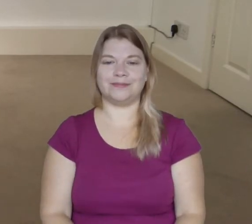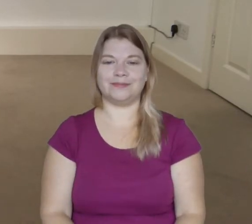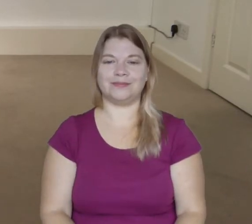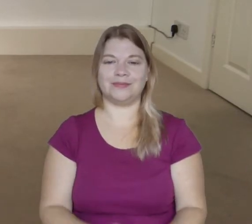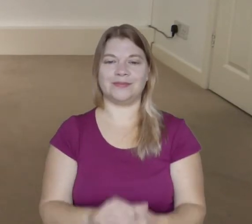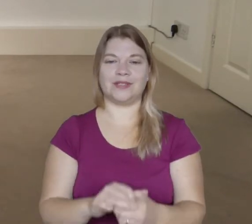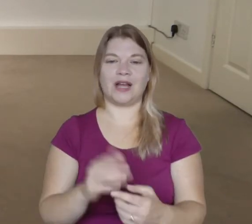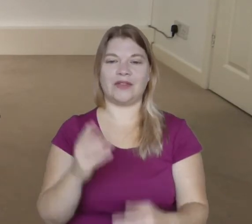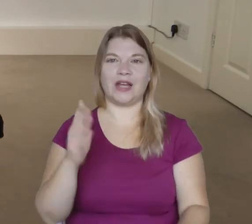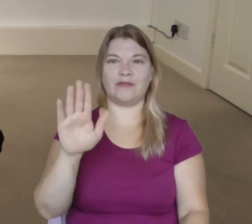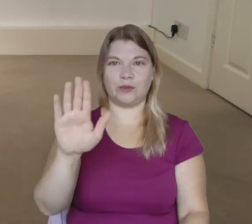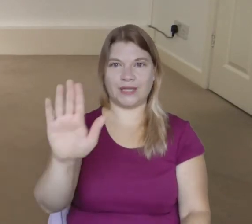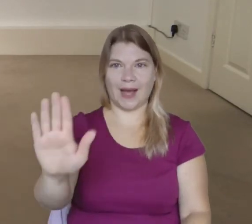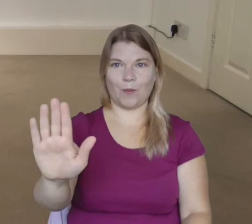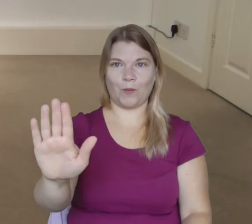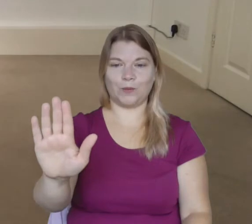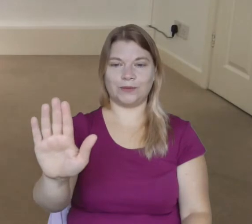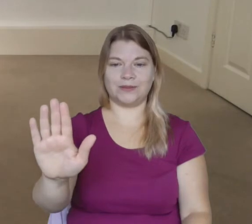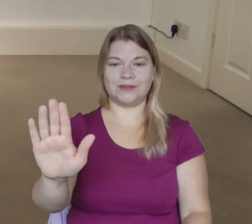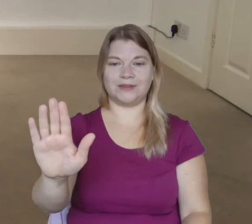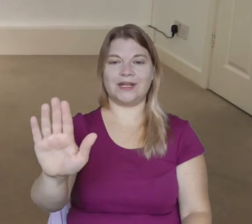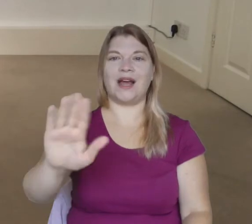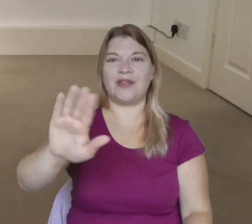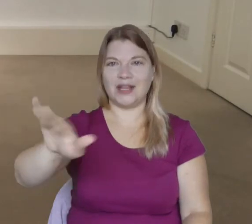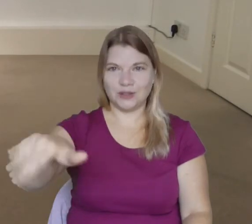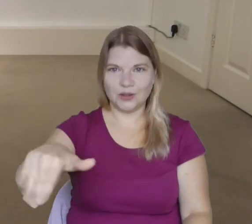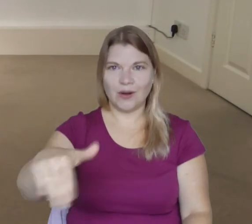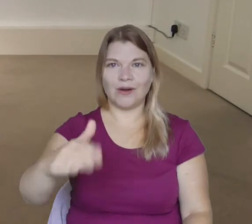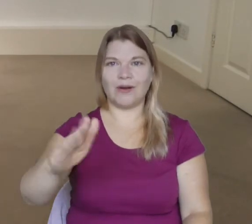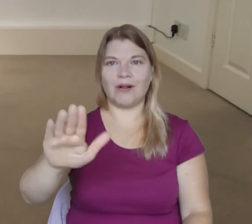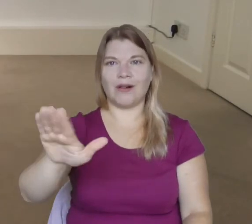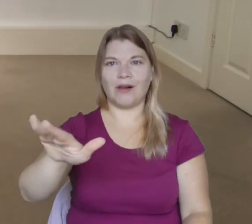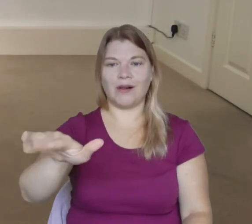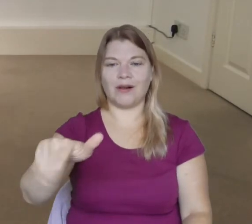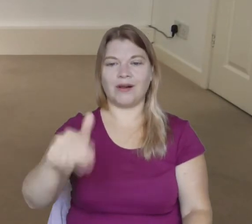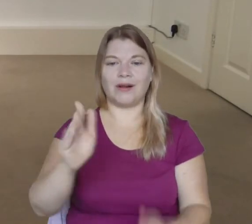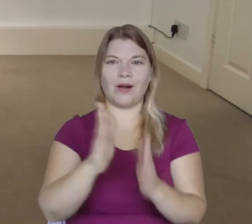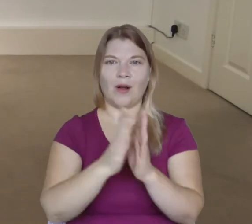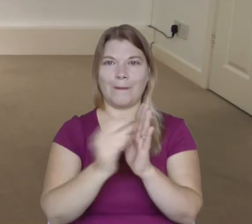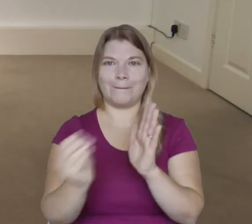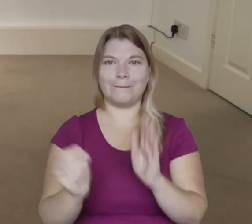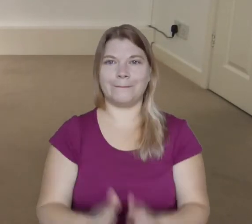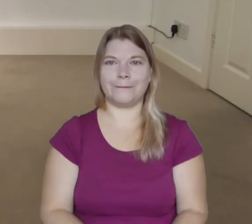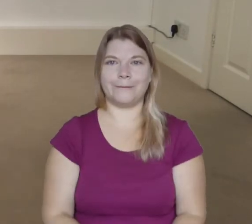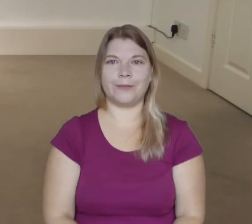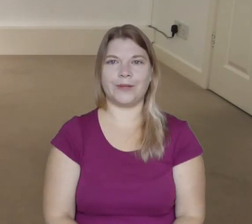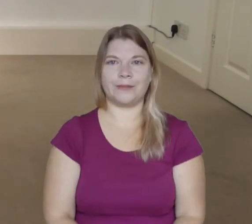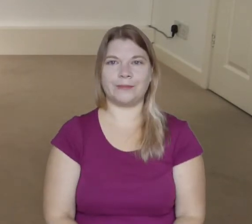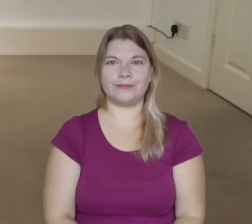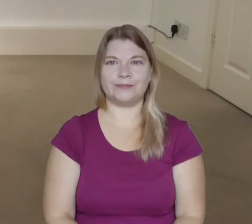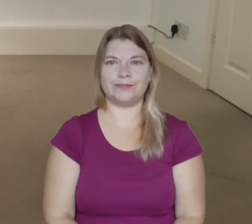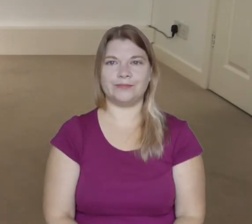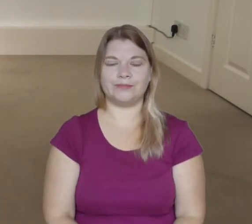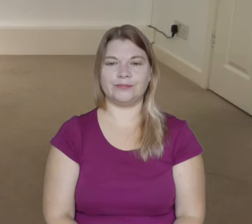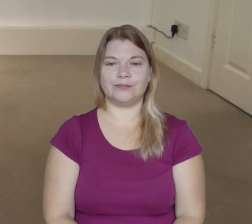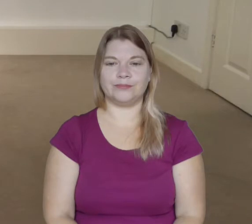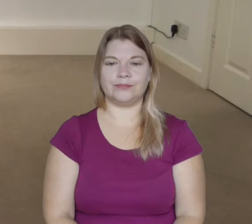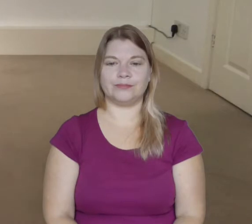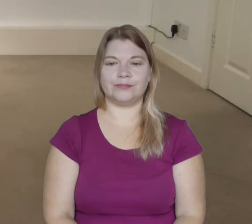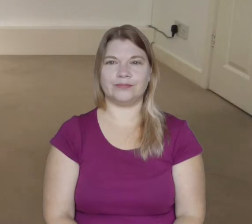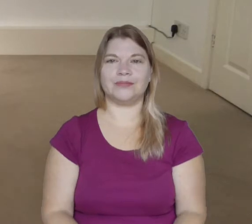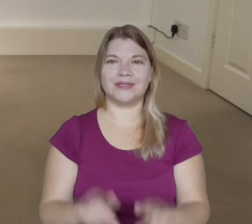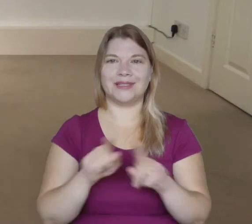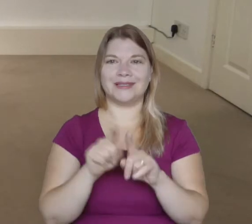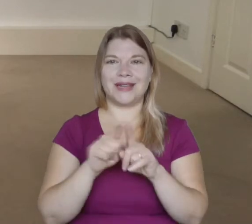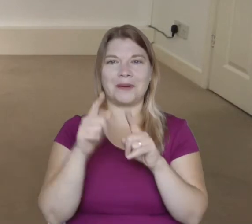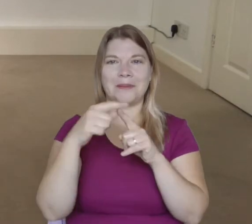holding one foot out and imagining you can make circles with those toes. Drawing circles with those toes as if there's a pencil on the end